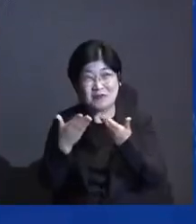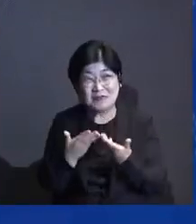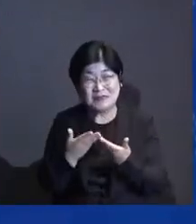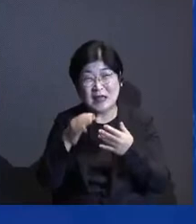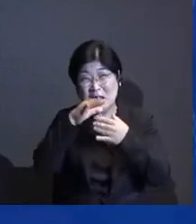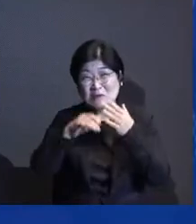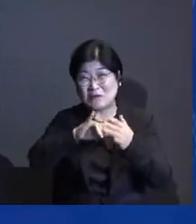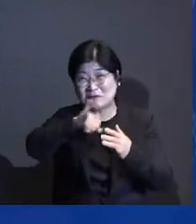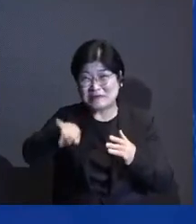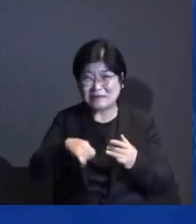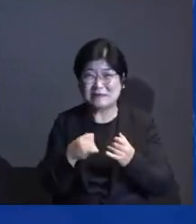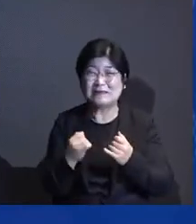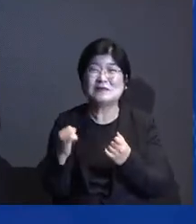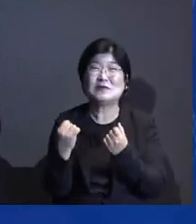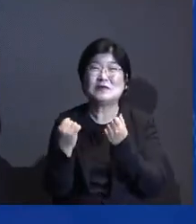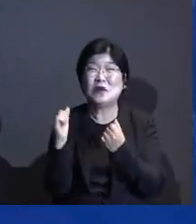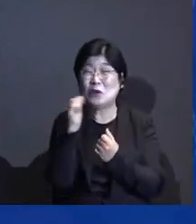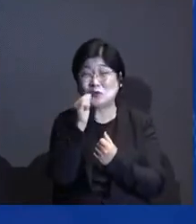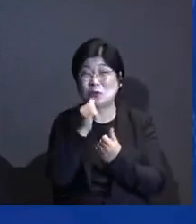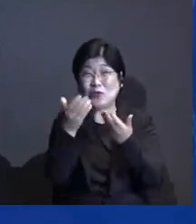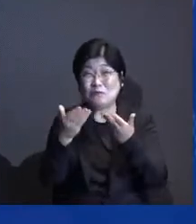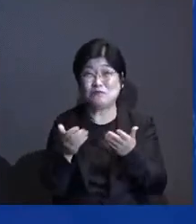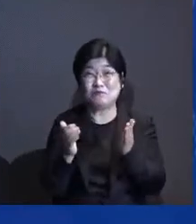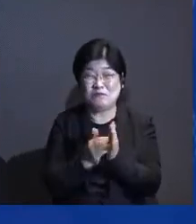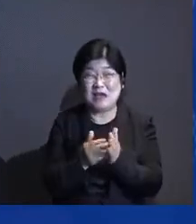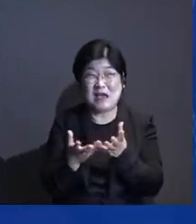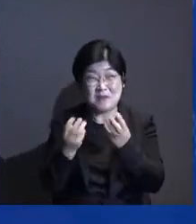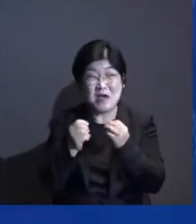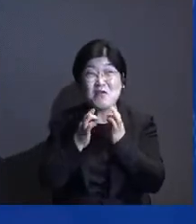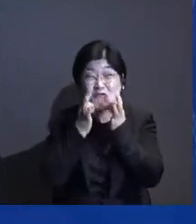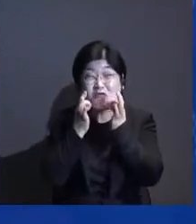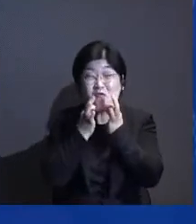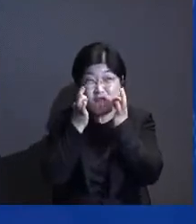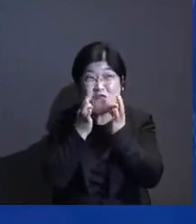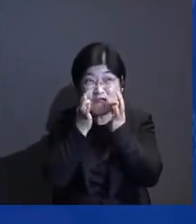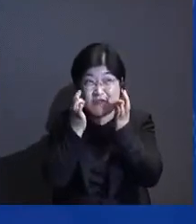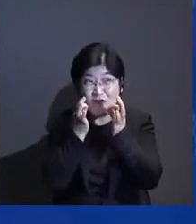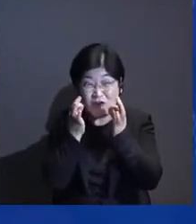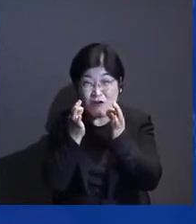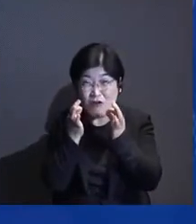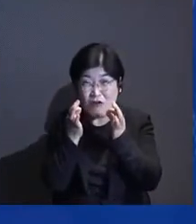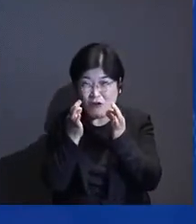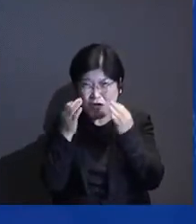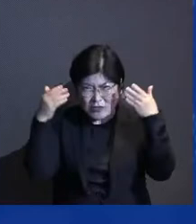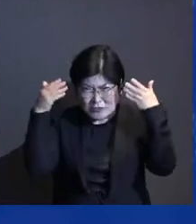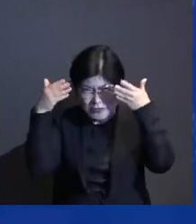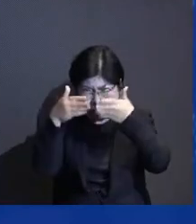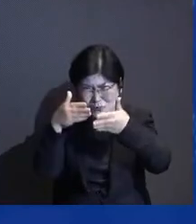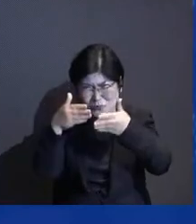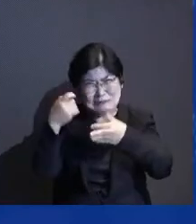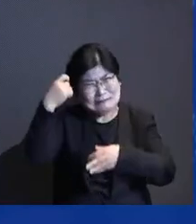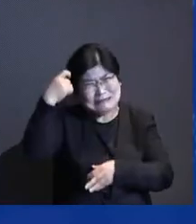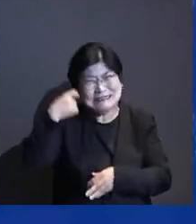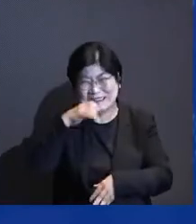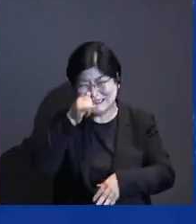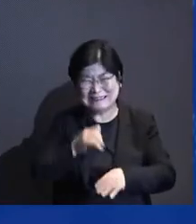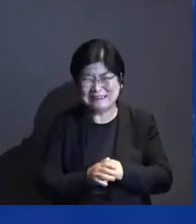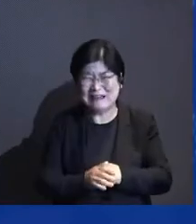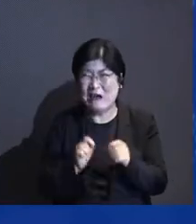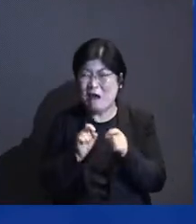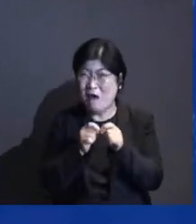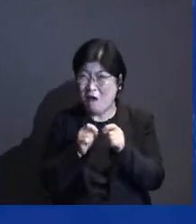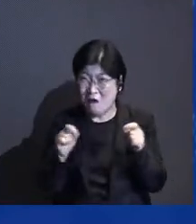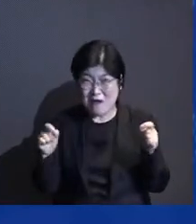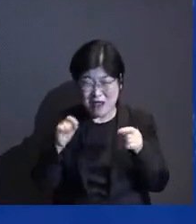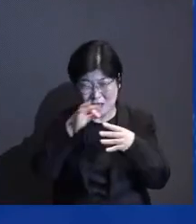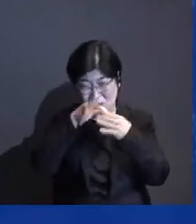have been working so hard to develop this project for a number of years, and hopefully we have learned about